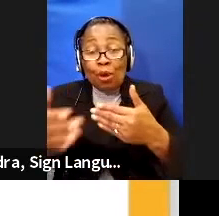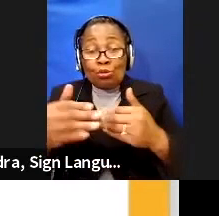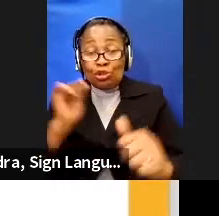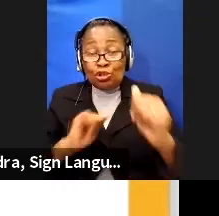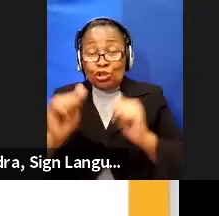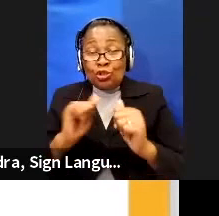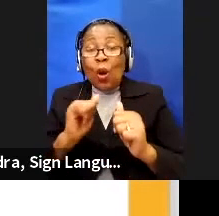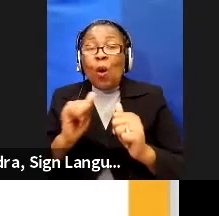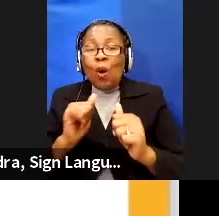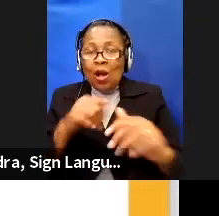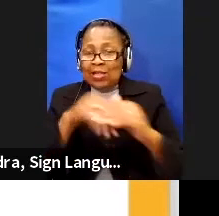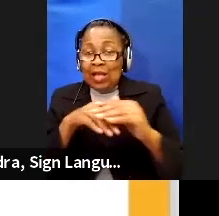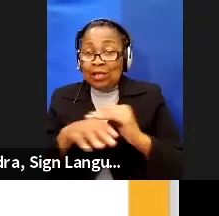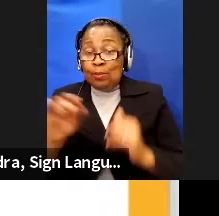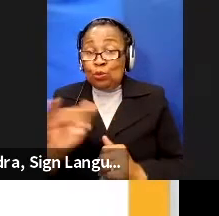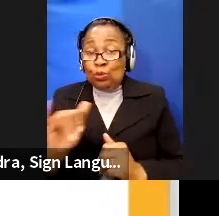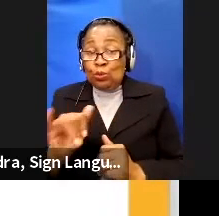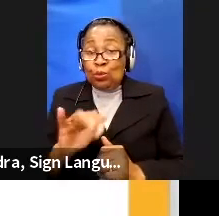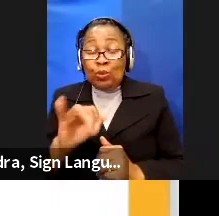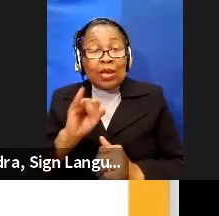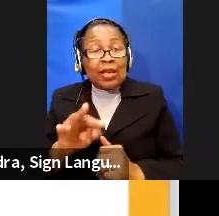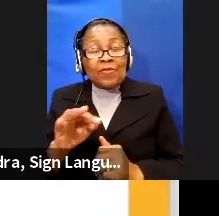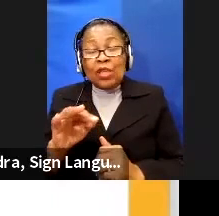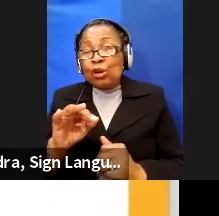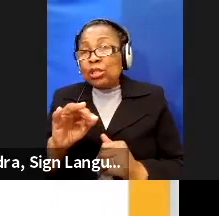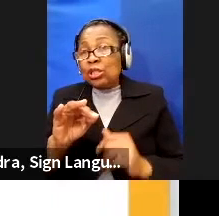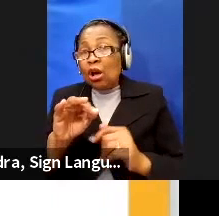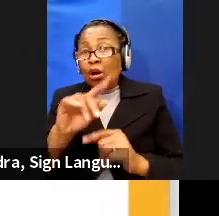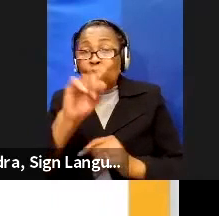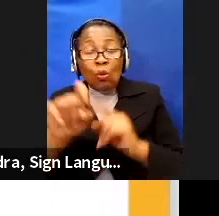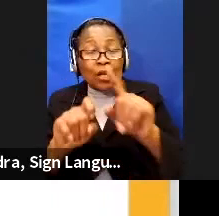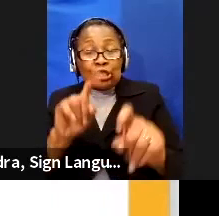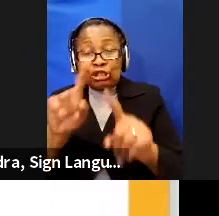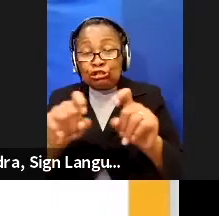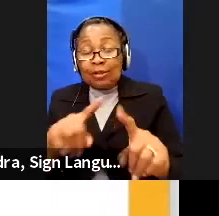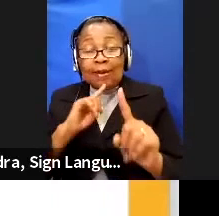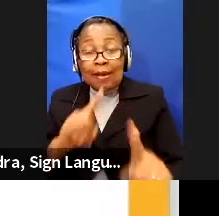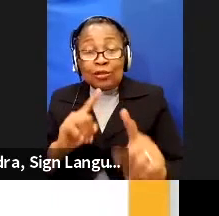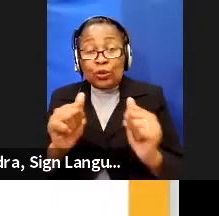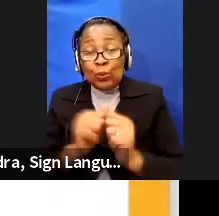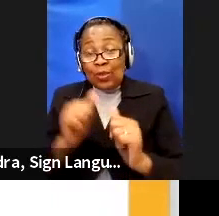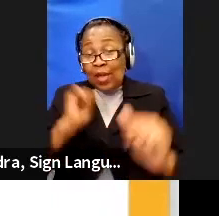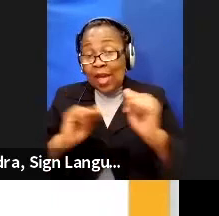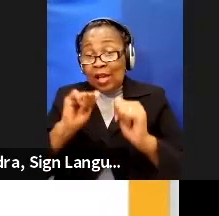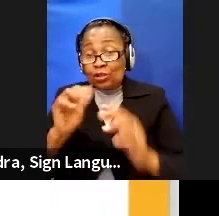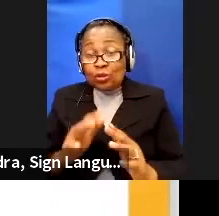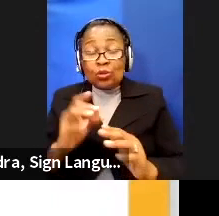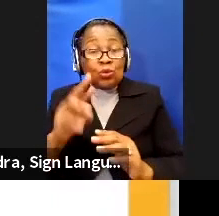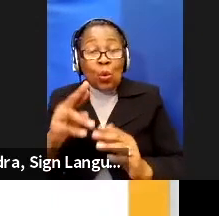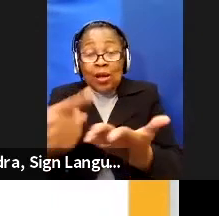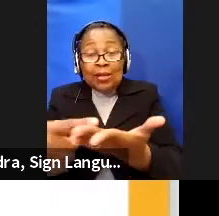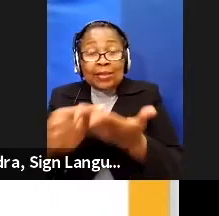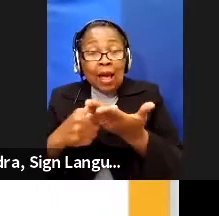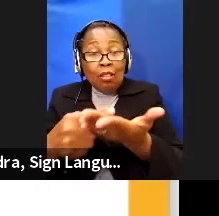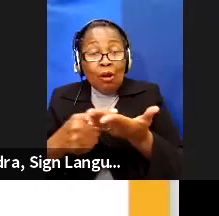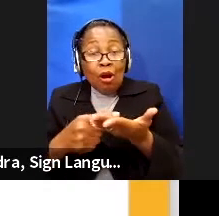too. So if there's any kind of question and answer with the actors or any kind of dialogue that way,